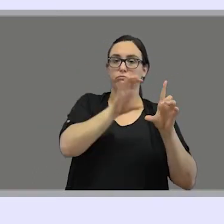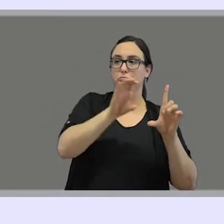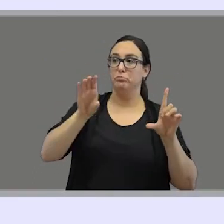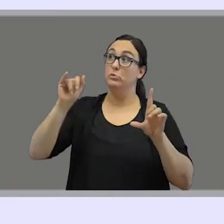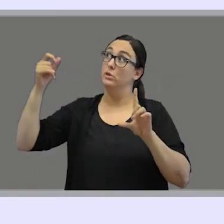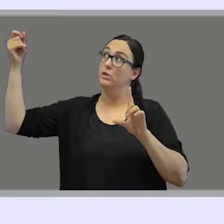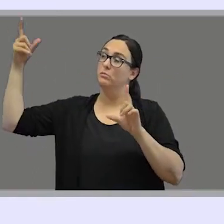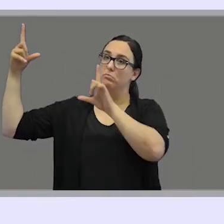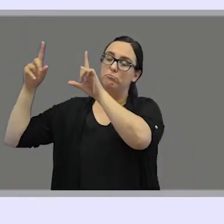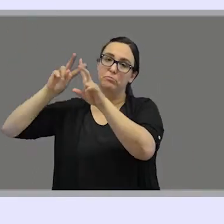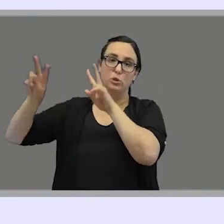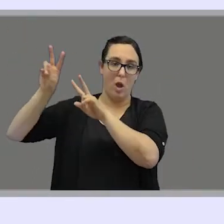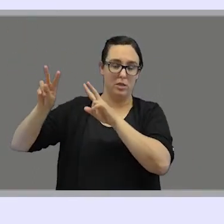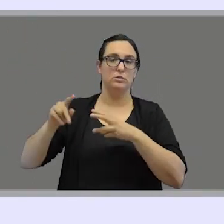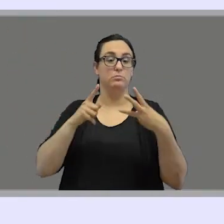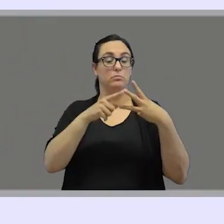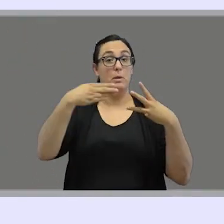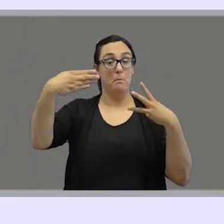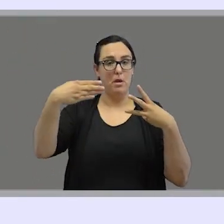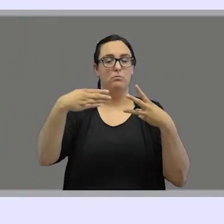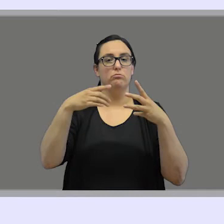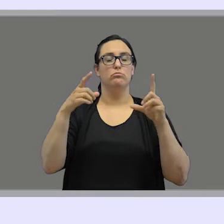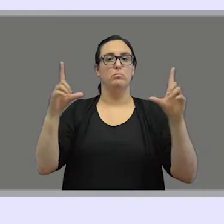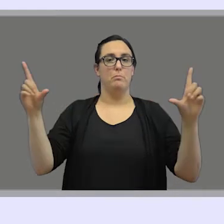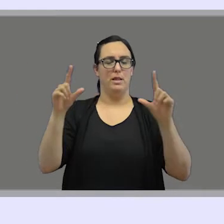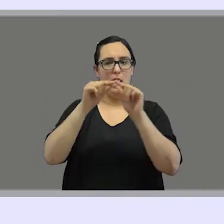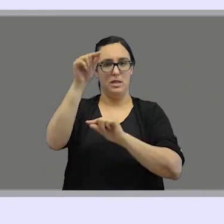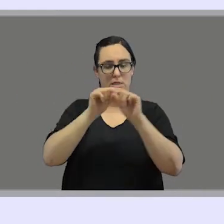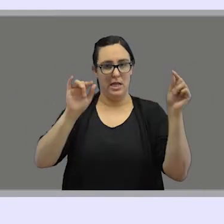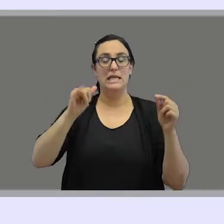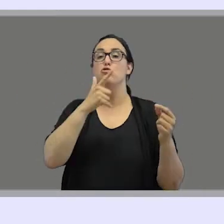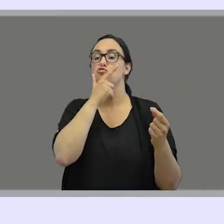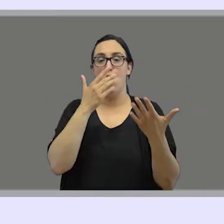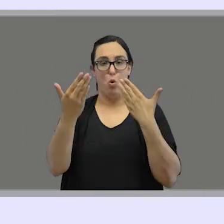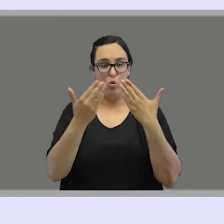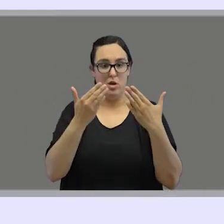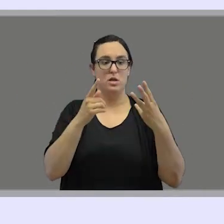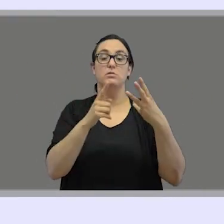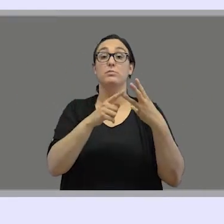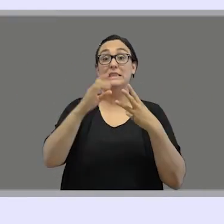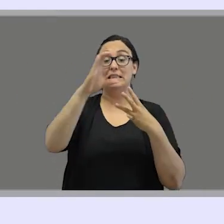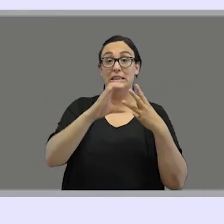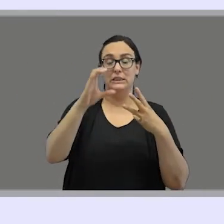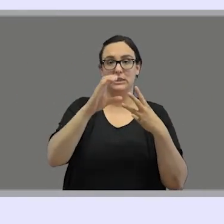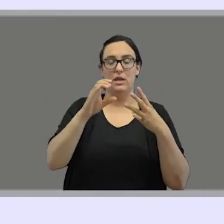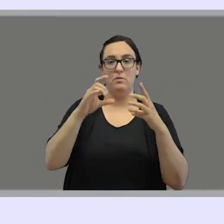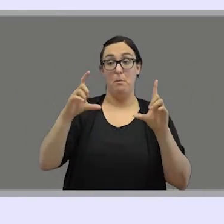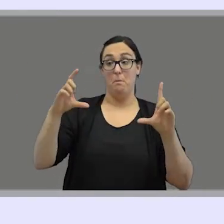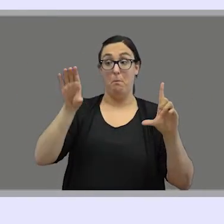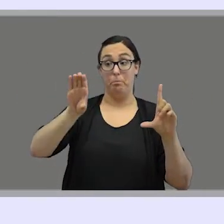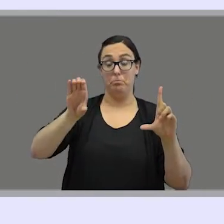position, B, on-screen size of the signs and color contrast, or C, the shape